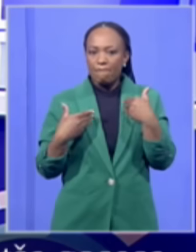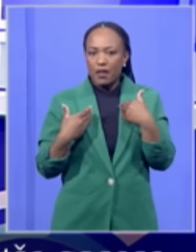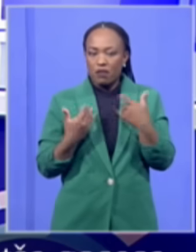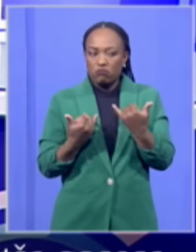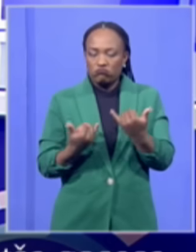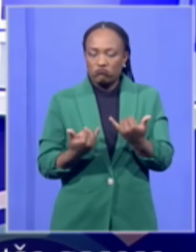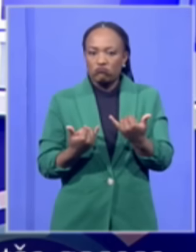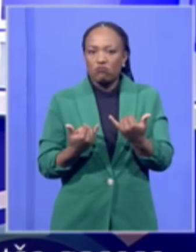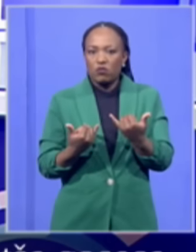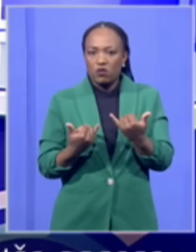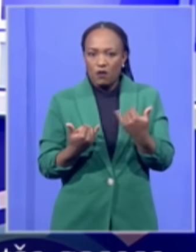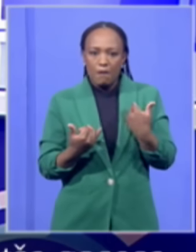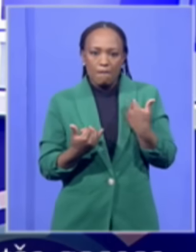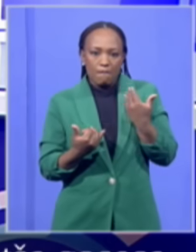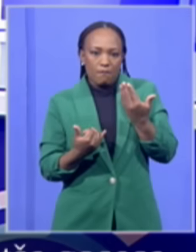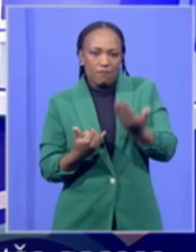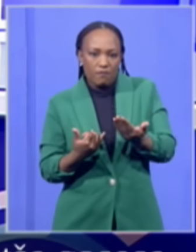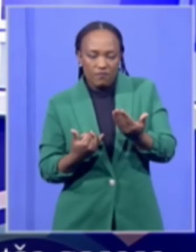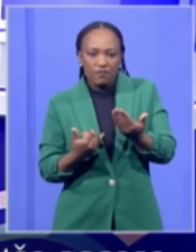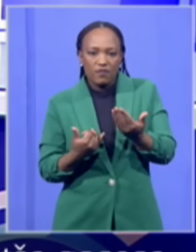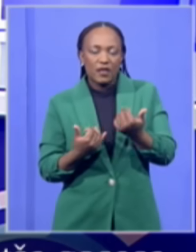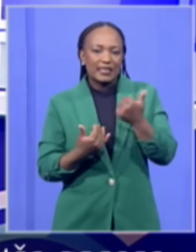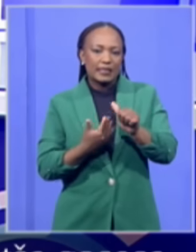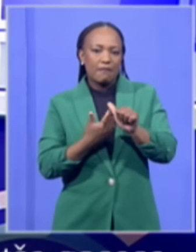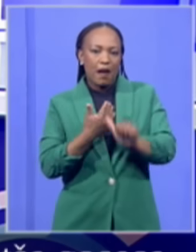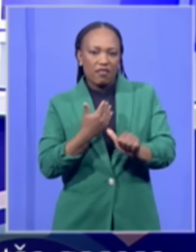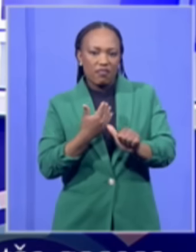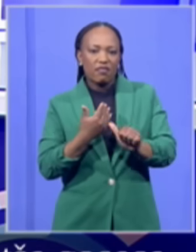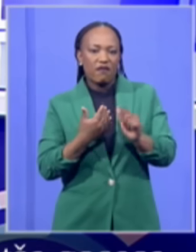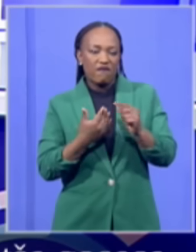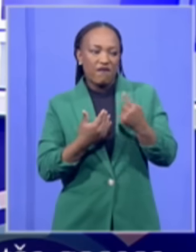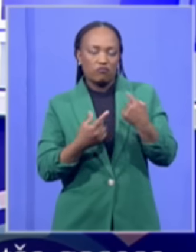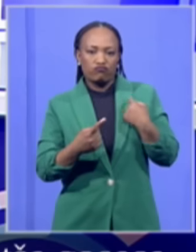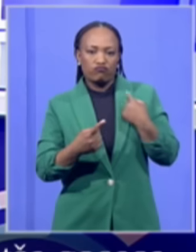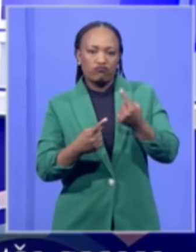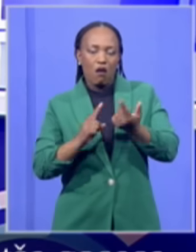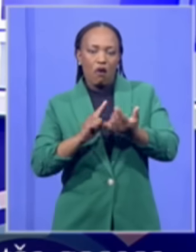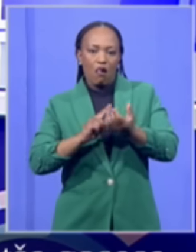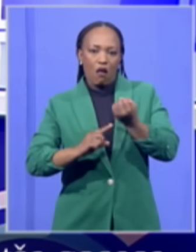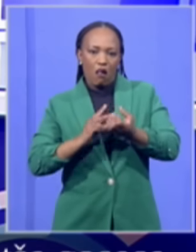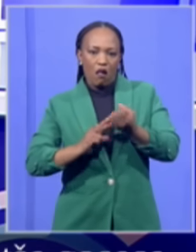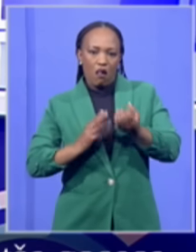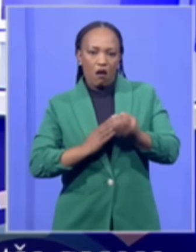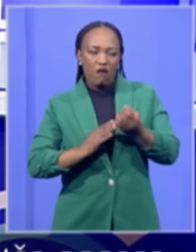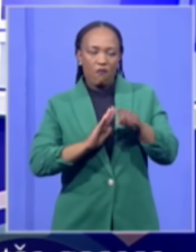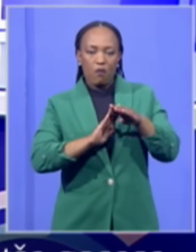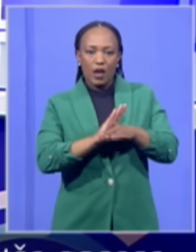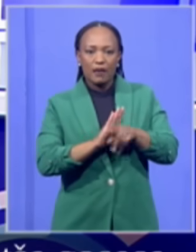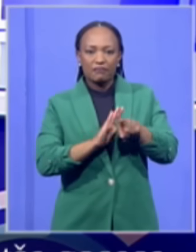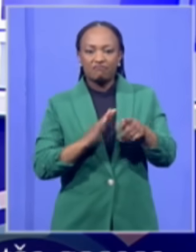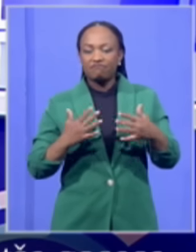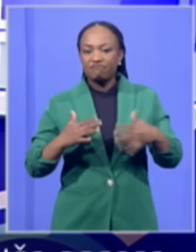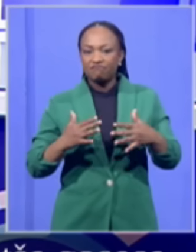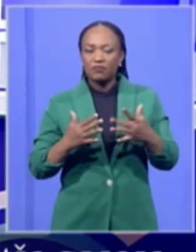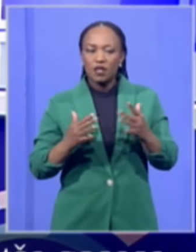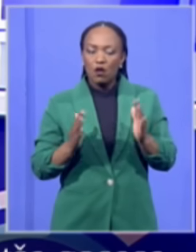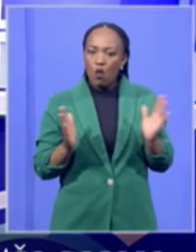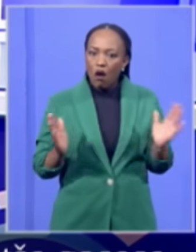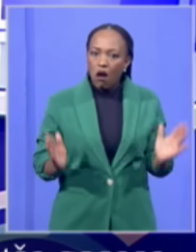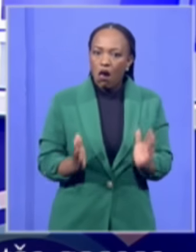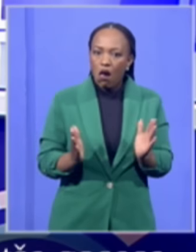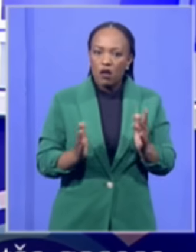diphihlelelo tša dikgwedi tše tshela tša mathomo go tloga mo le lesolo le thakgolago leo le fanago ka tlhahlo ge e šita le